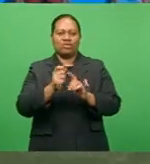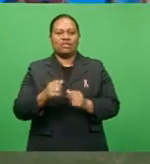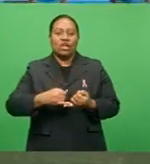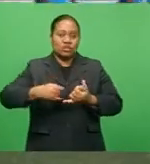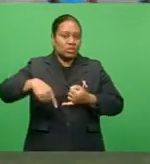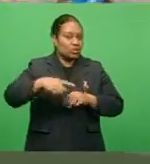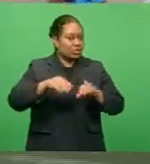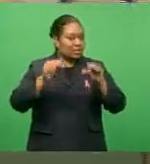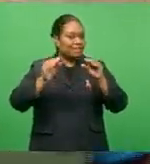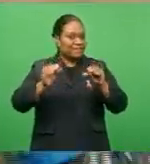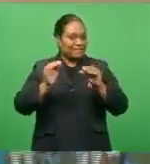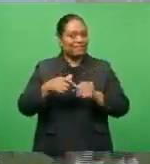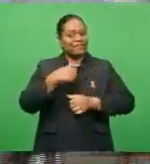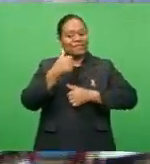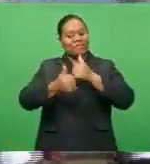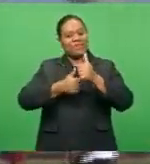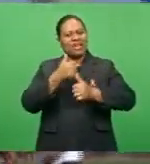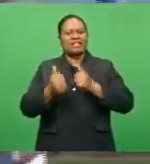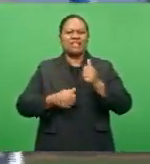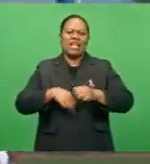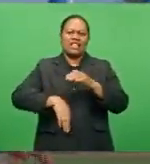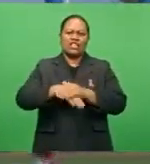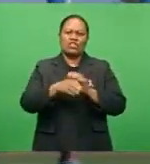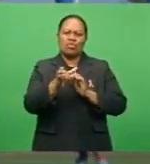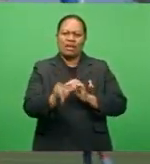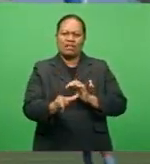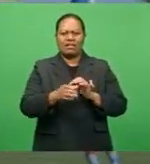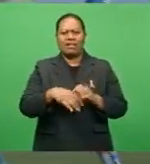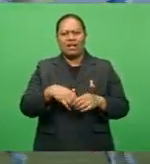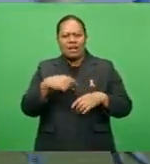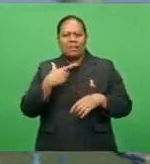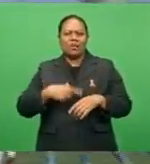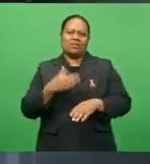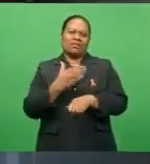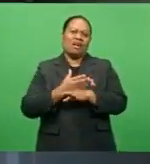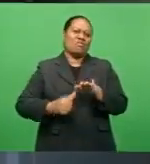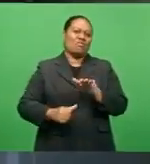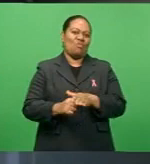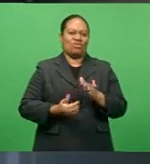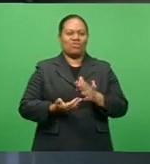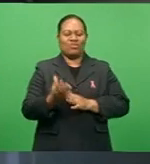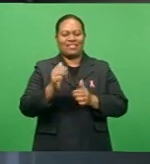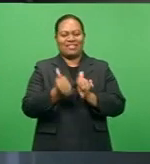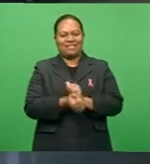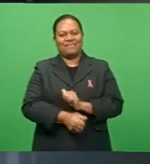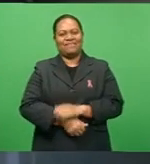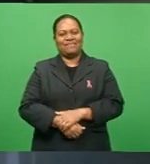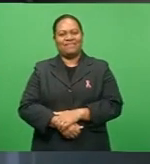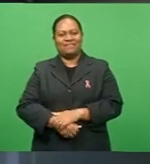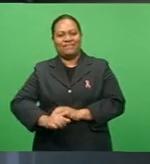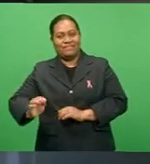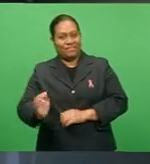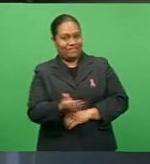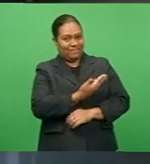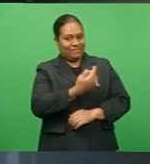scored the lone try for Police. The Naikasal-led Tambandamu side won $7,000 for winning the tournament.